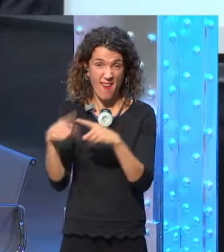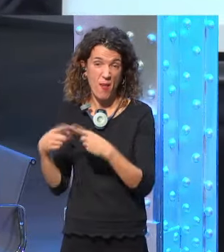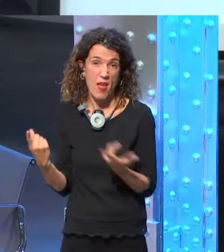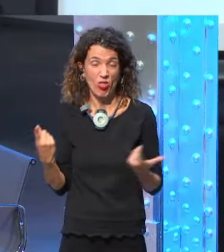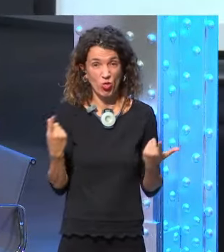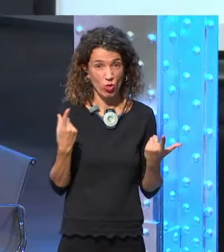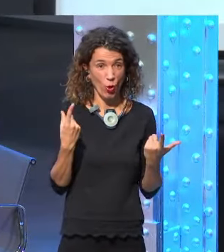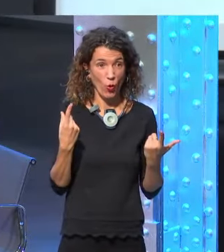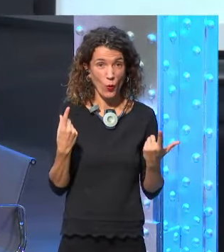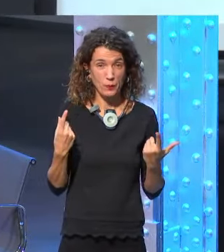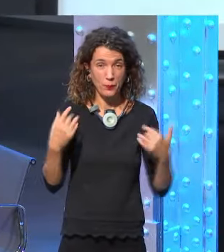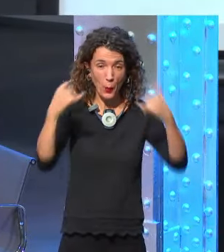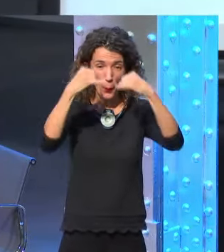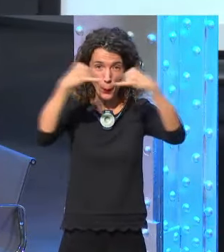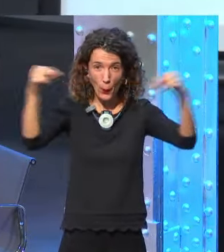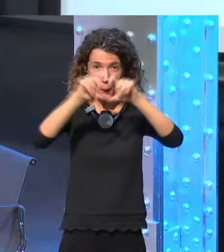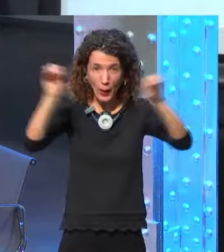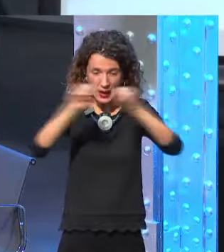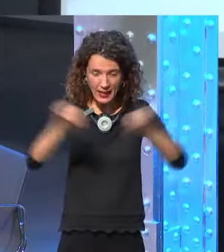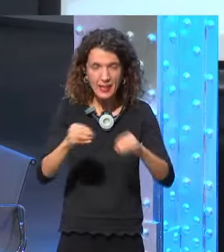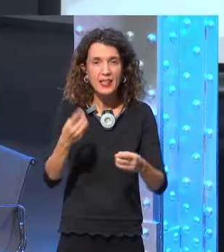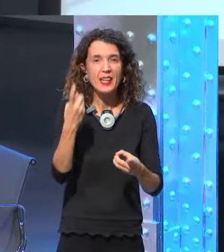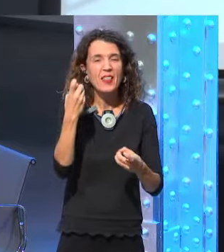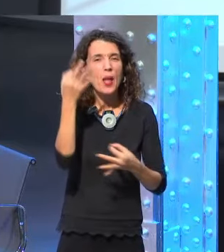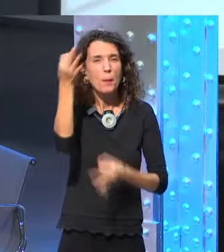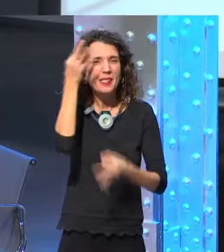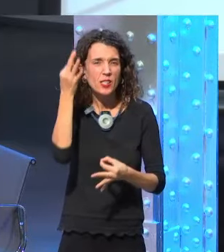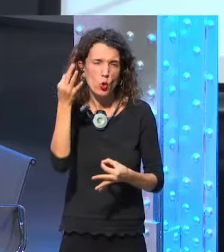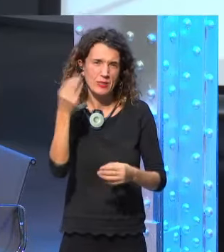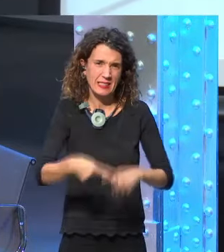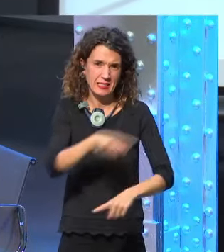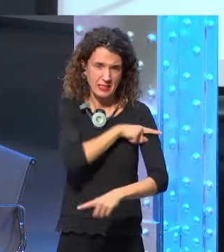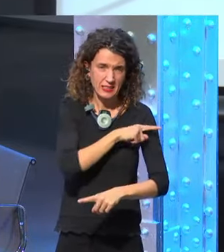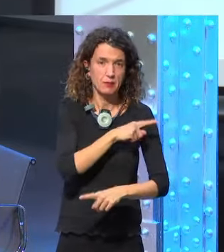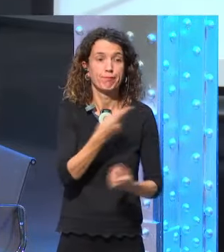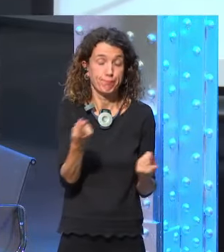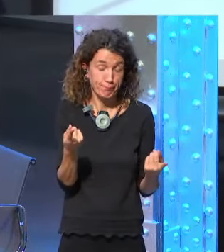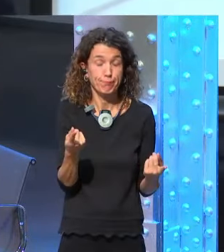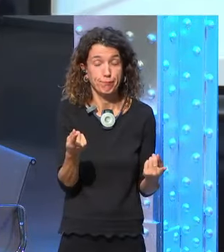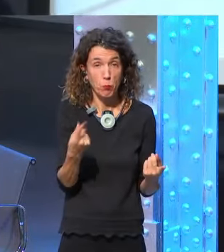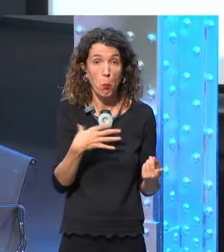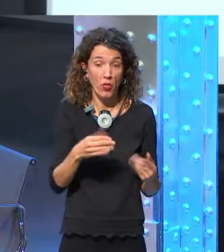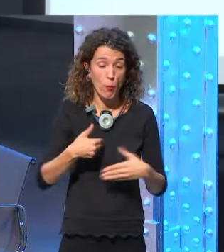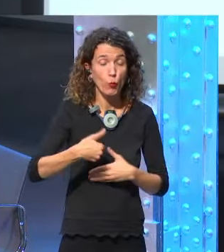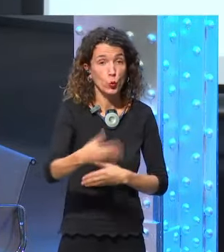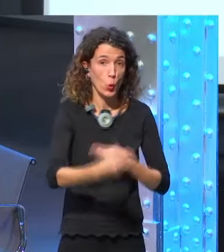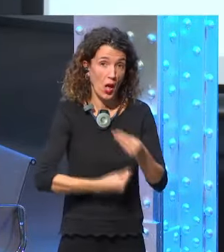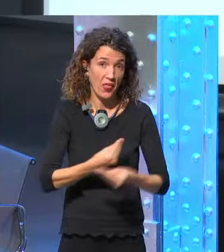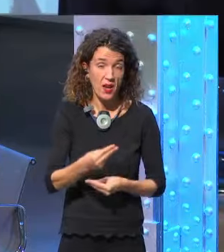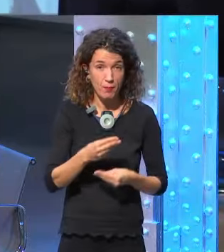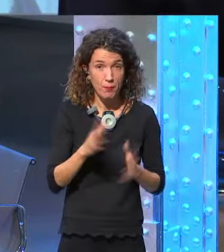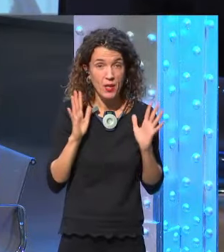at the end, and to fly this together with quadcopters. Maybe in the future we can do this, but at the current state we thought this is less